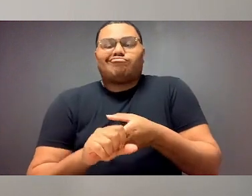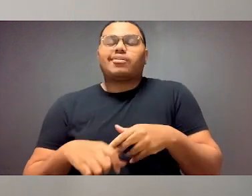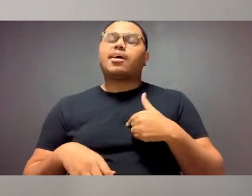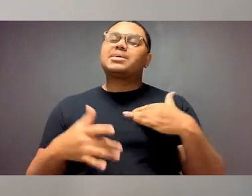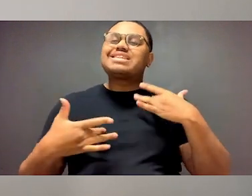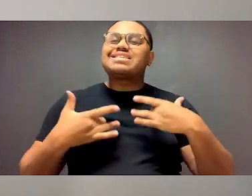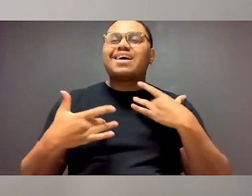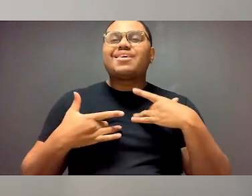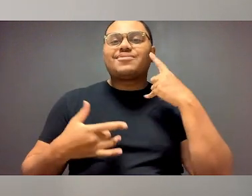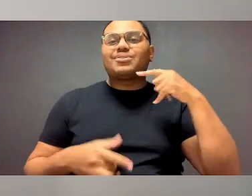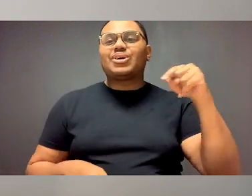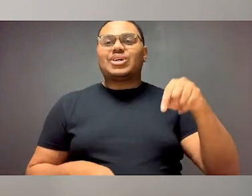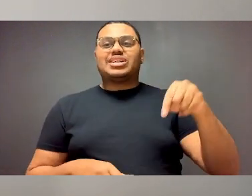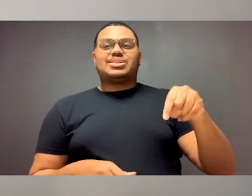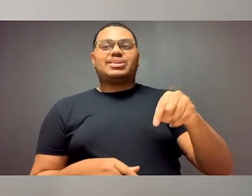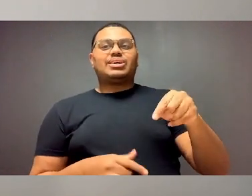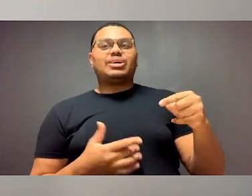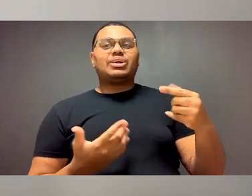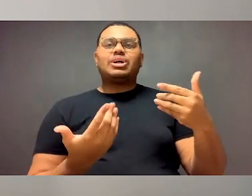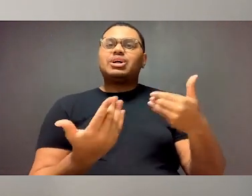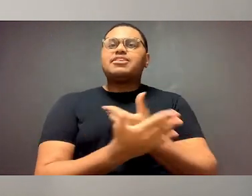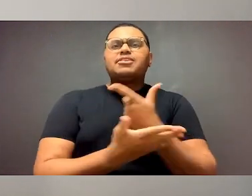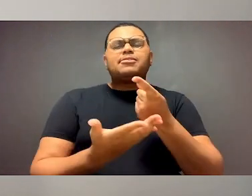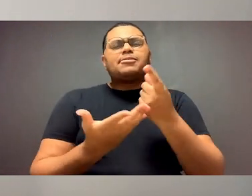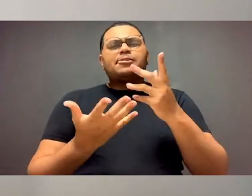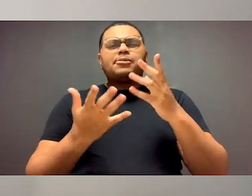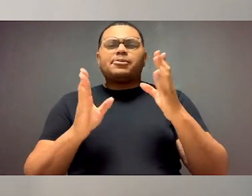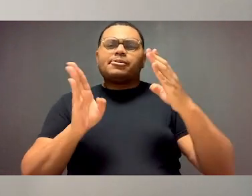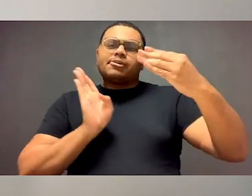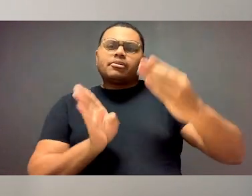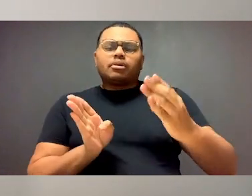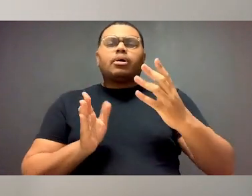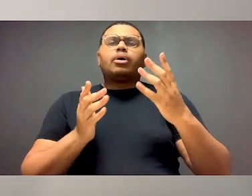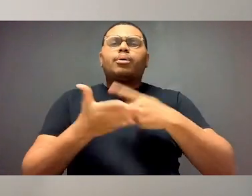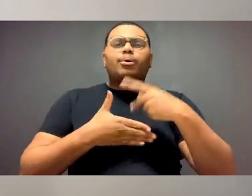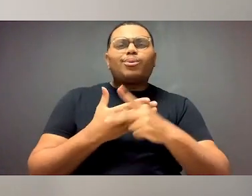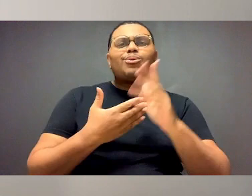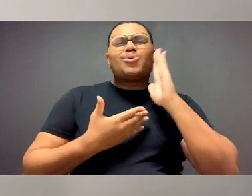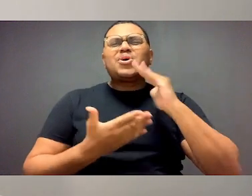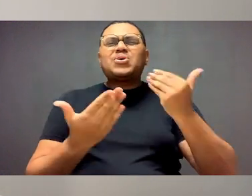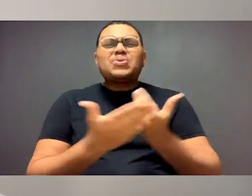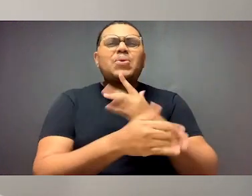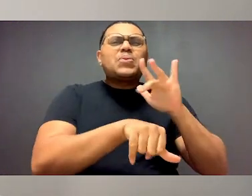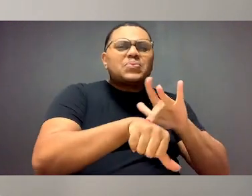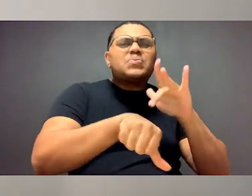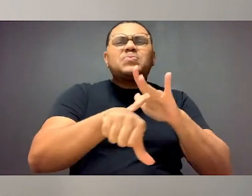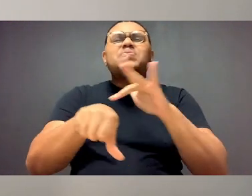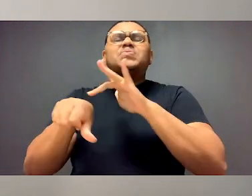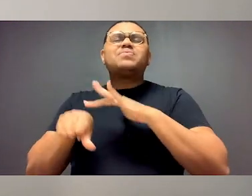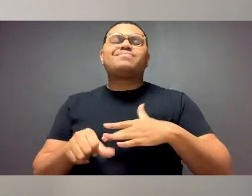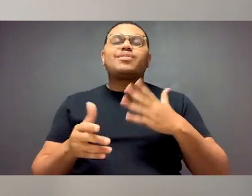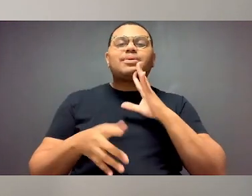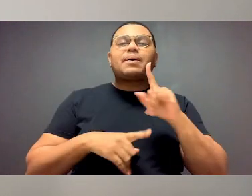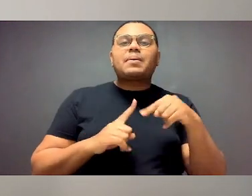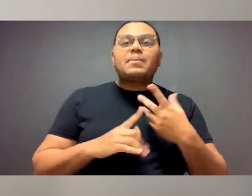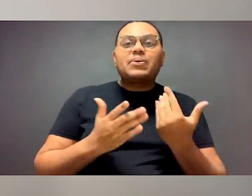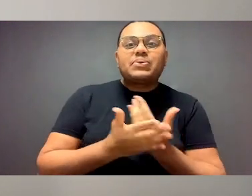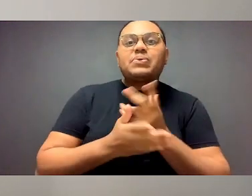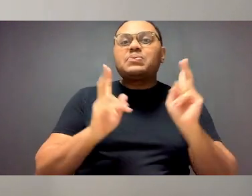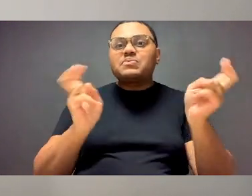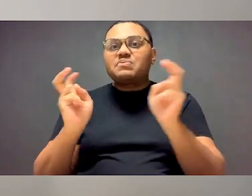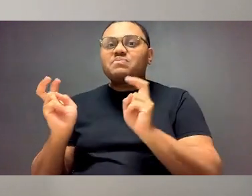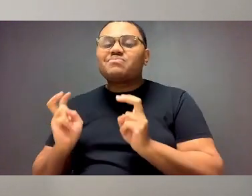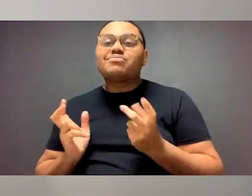new tranche of programming. We're gonna go to some new places, talk about some new subjects, revisit some old